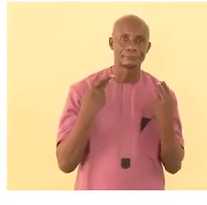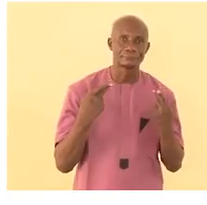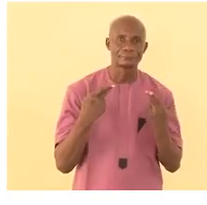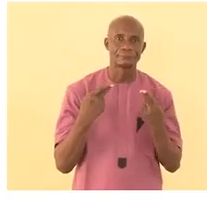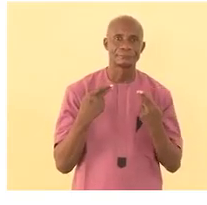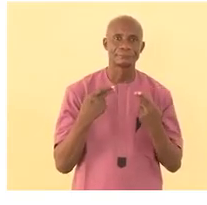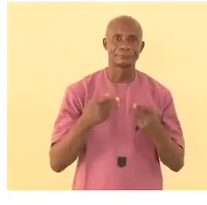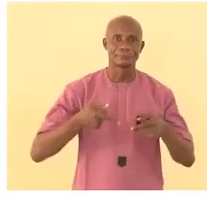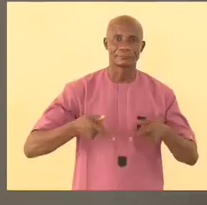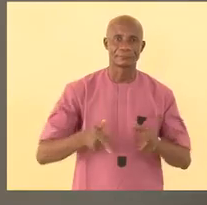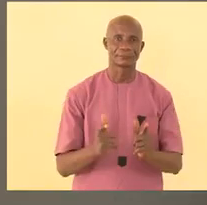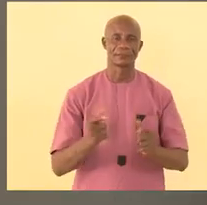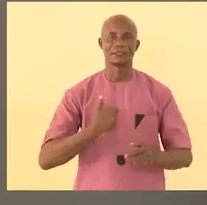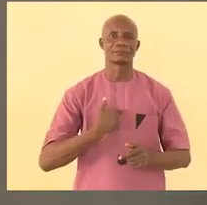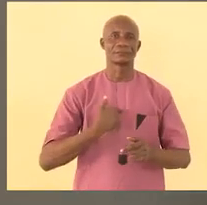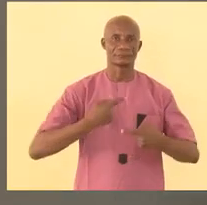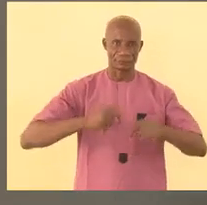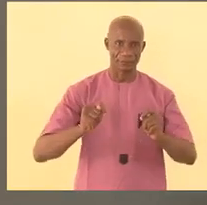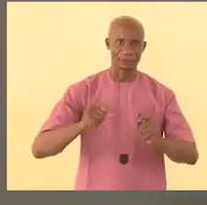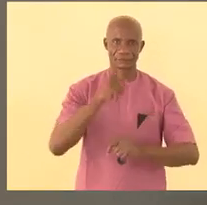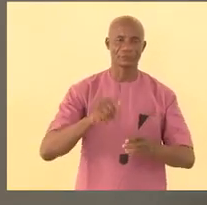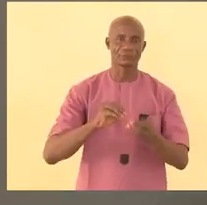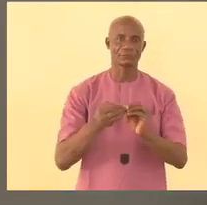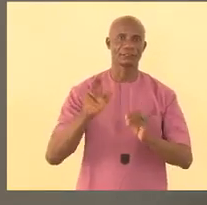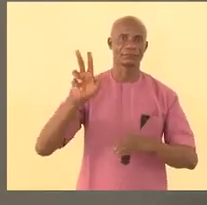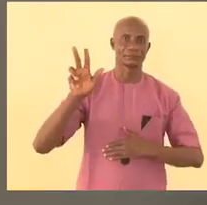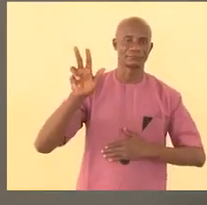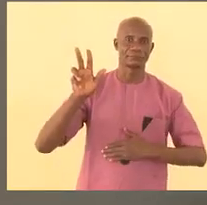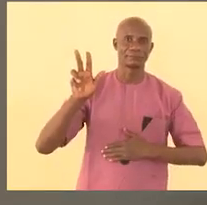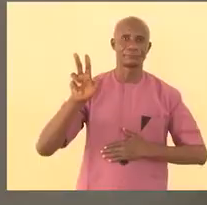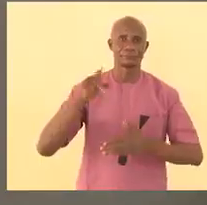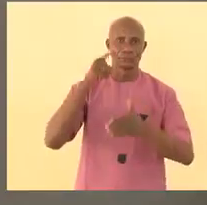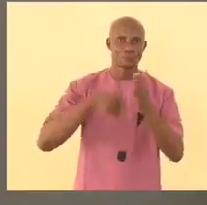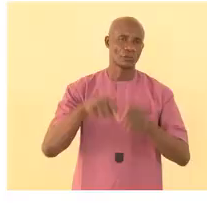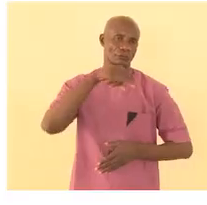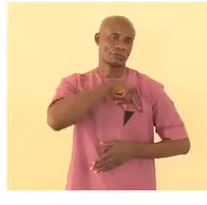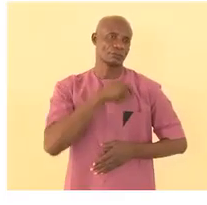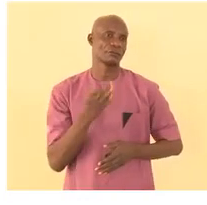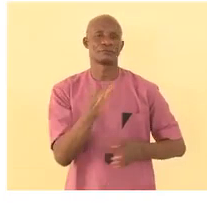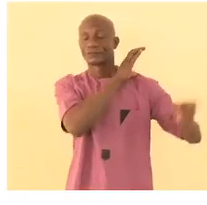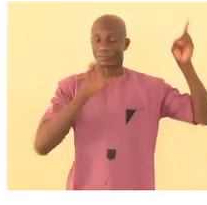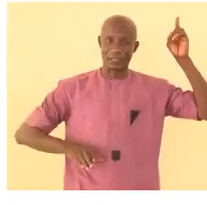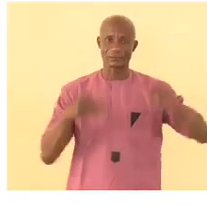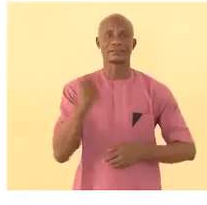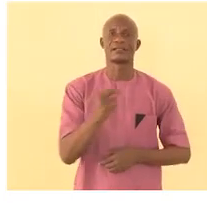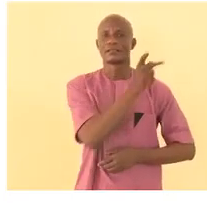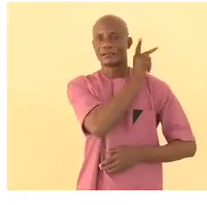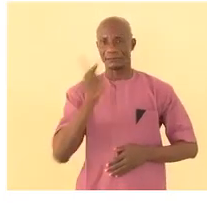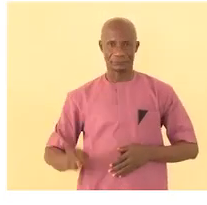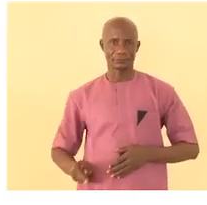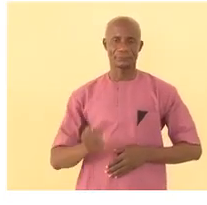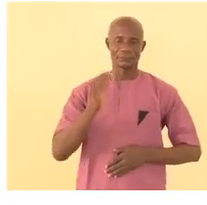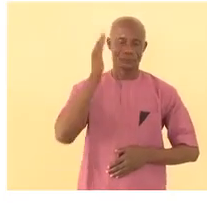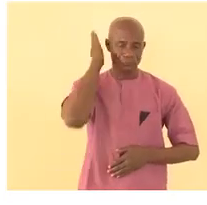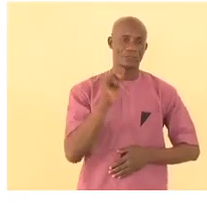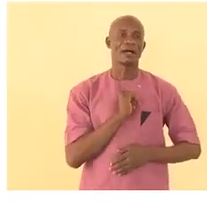Father, let me attempt question number 3. What qualities of Christ the King